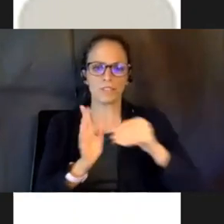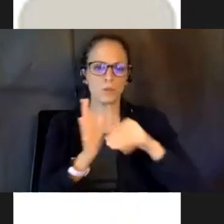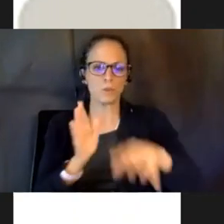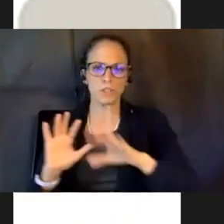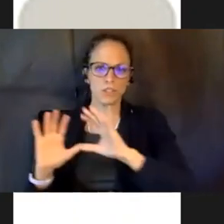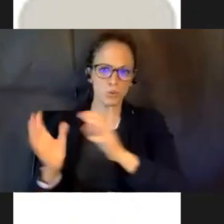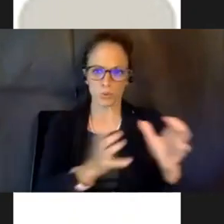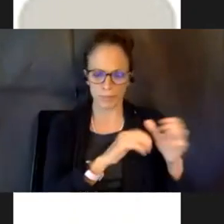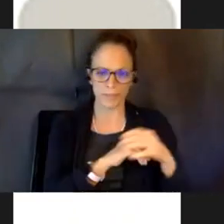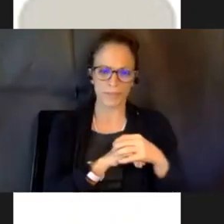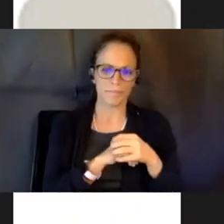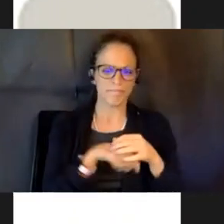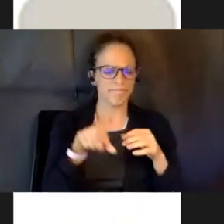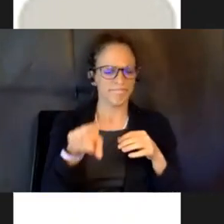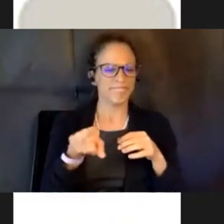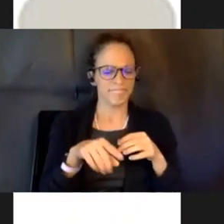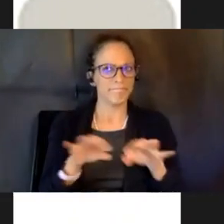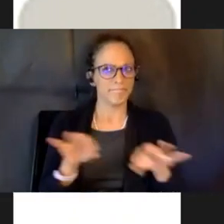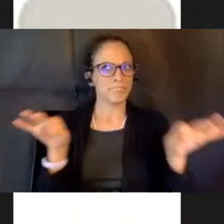that I say is,